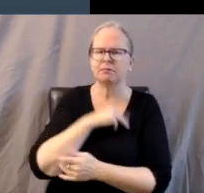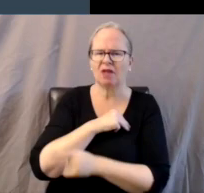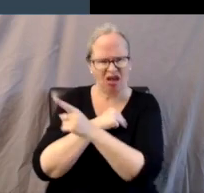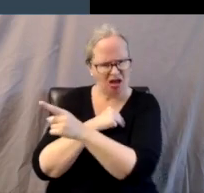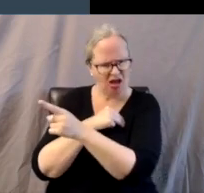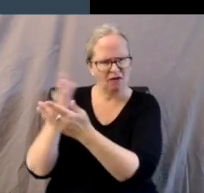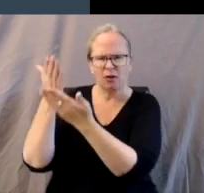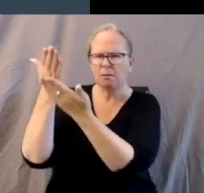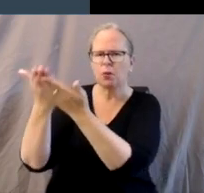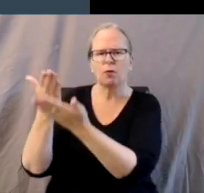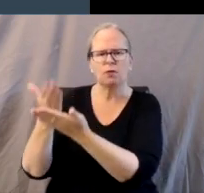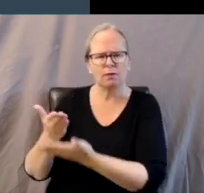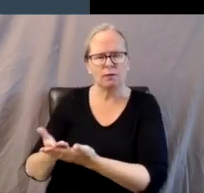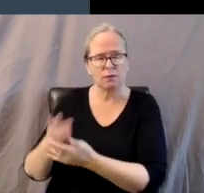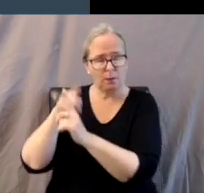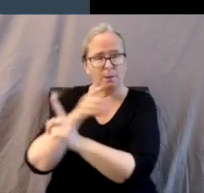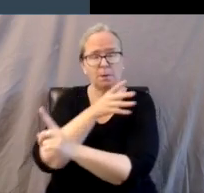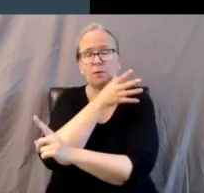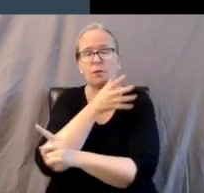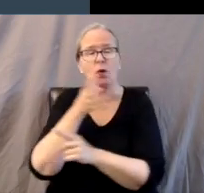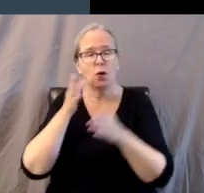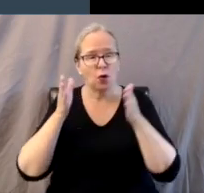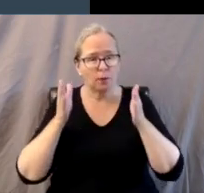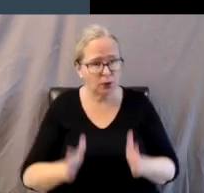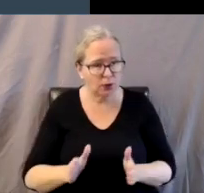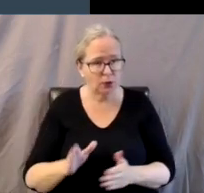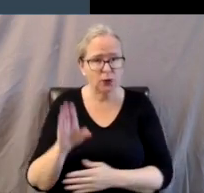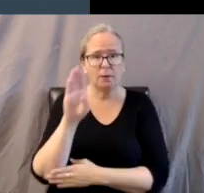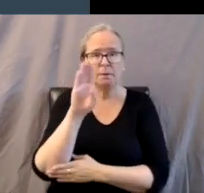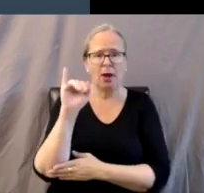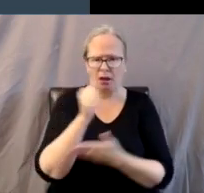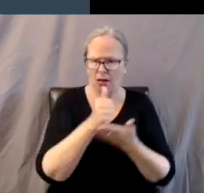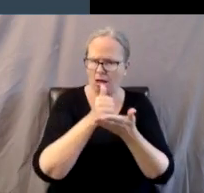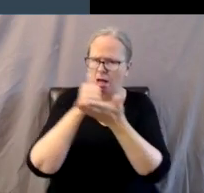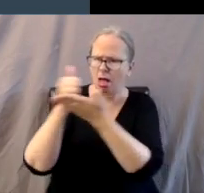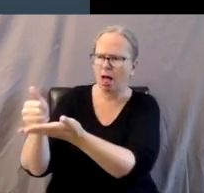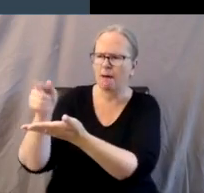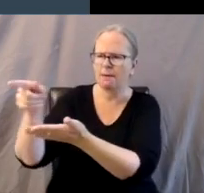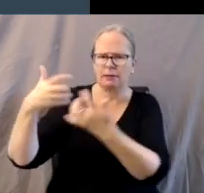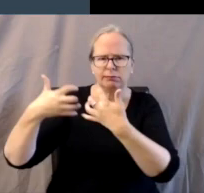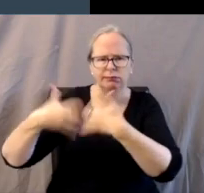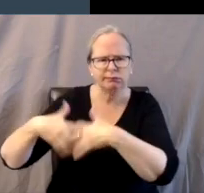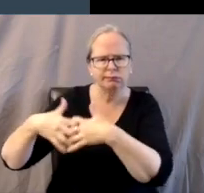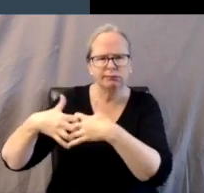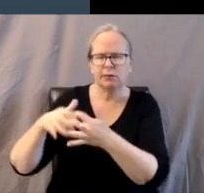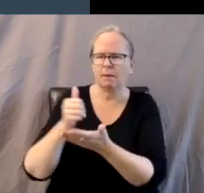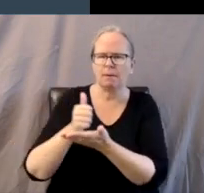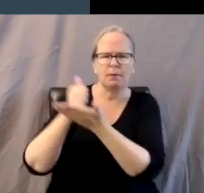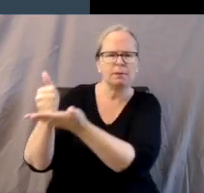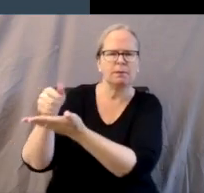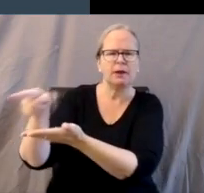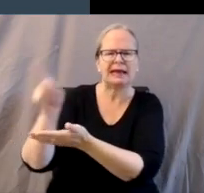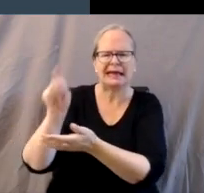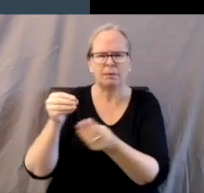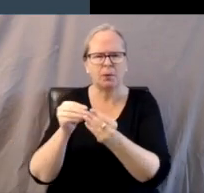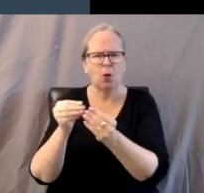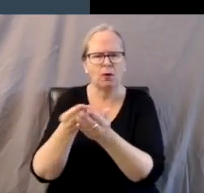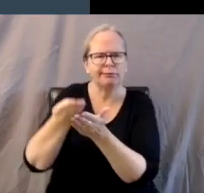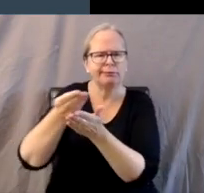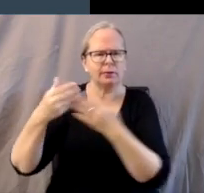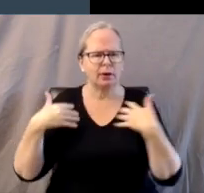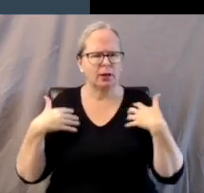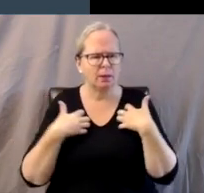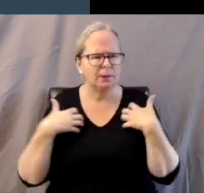farms, help with their livestock, were able to go back to school and not spend it on needlessly. They